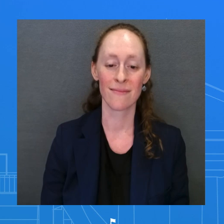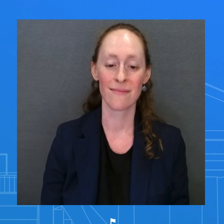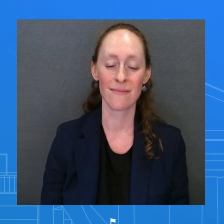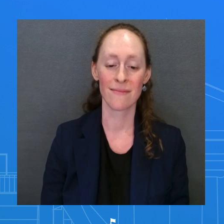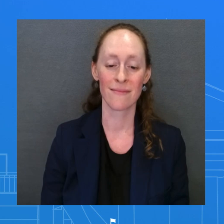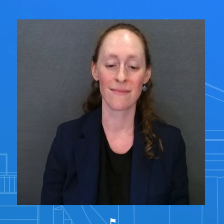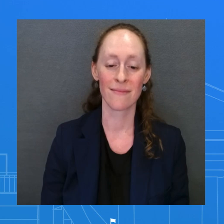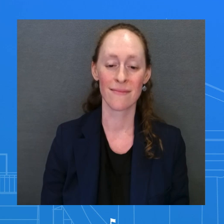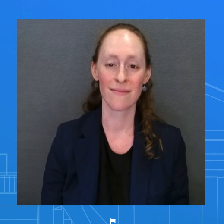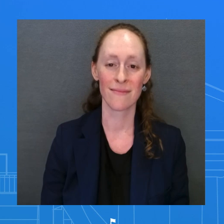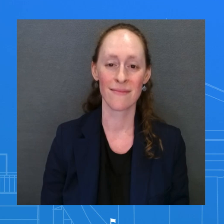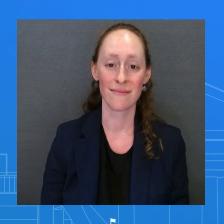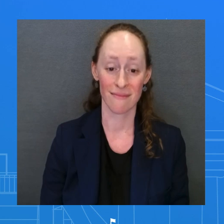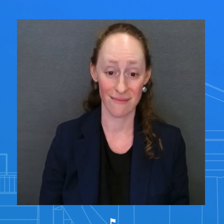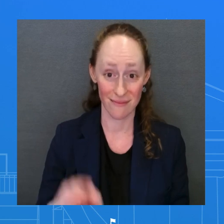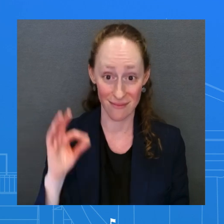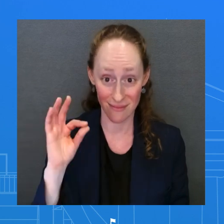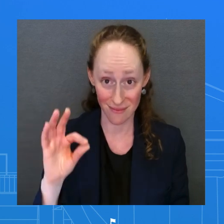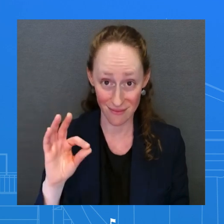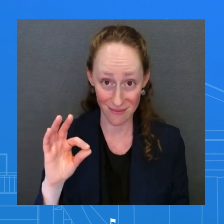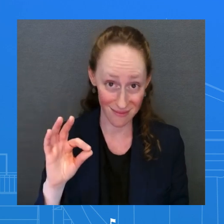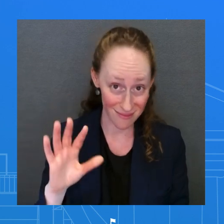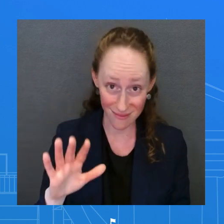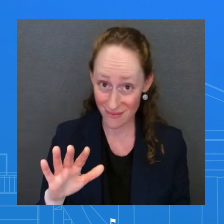Hello? Hmm?